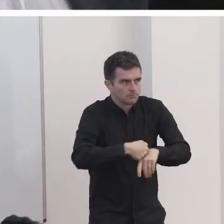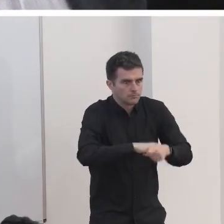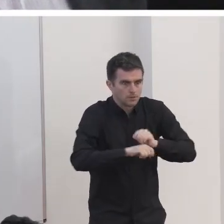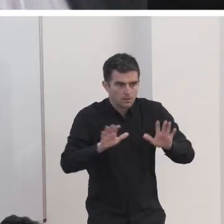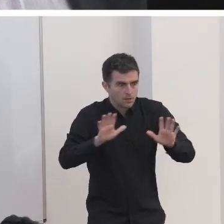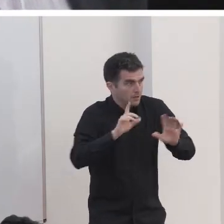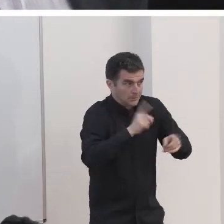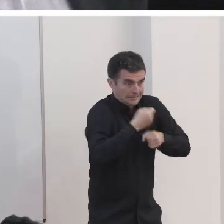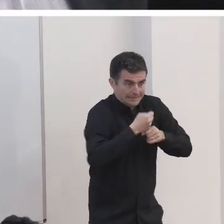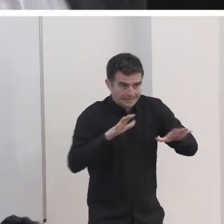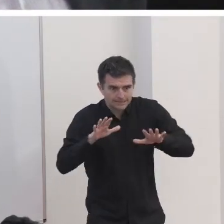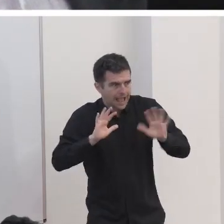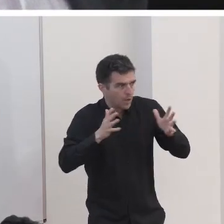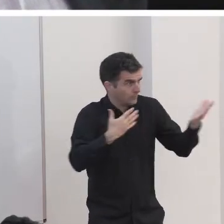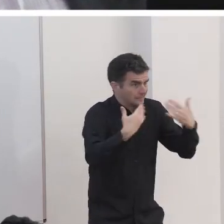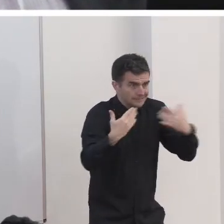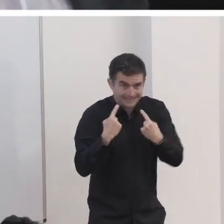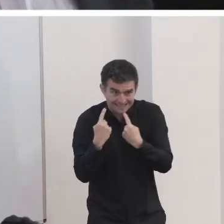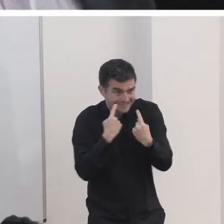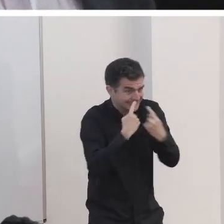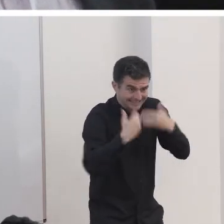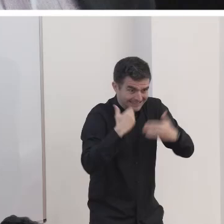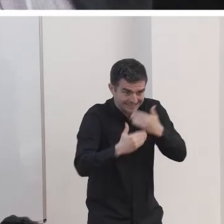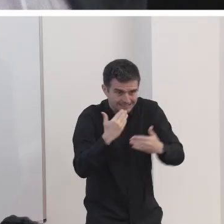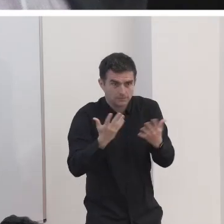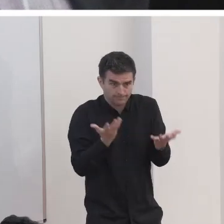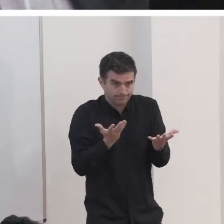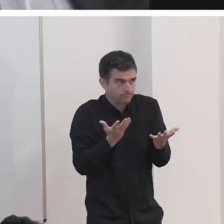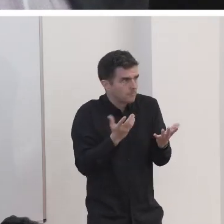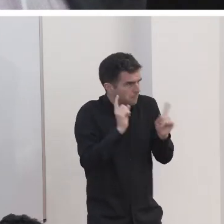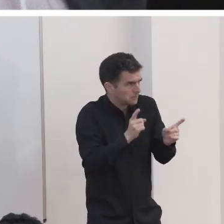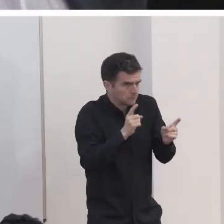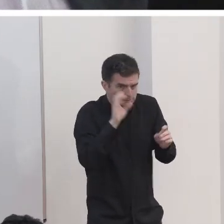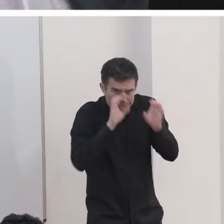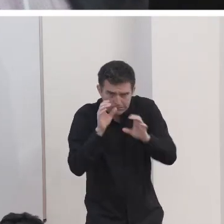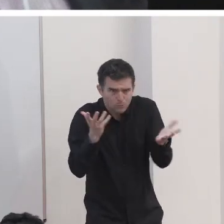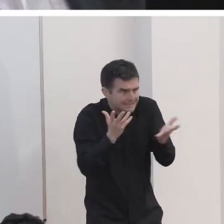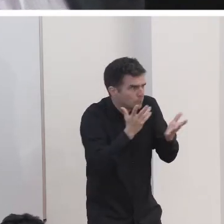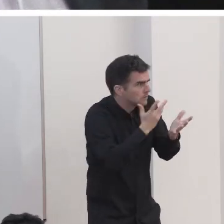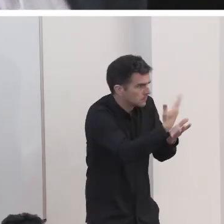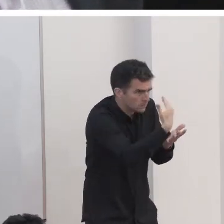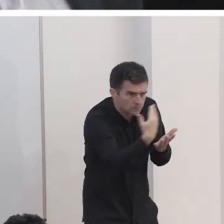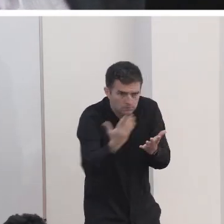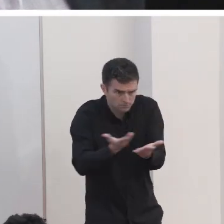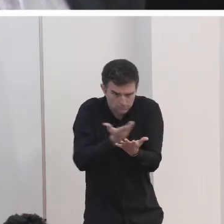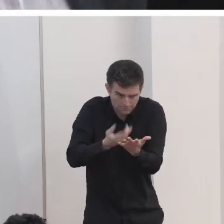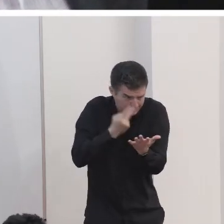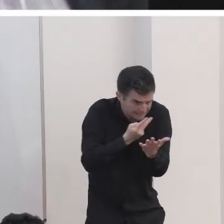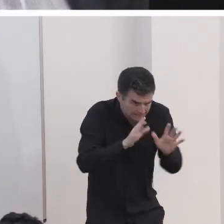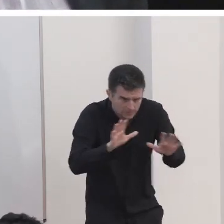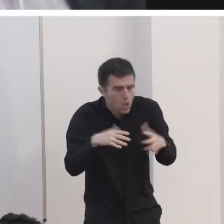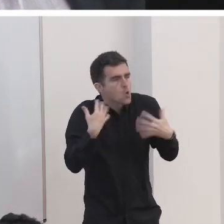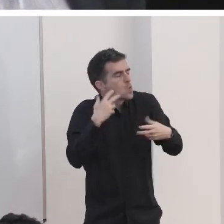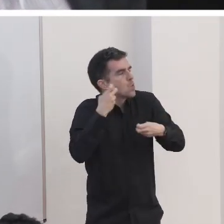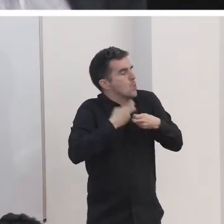Now, thank God, the new minister has accepted through those efforts for them to reopen the